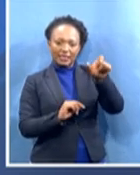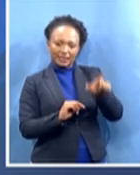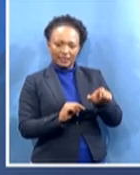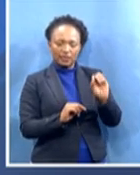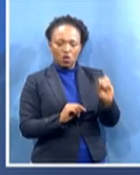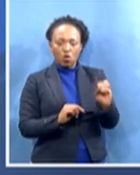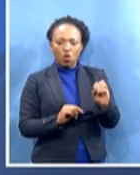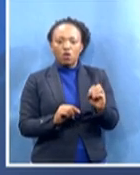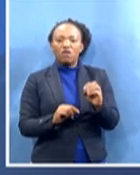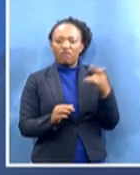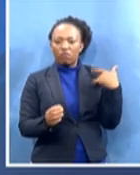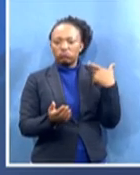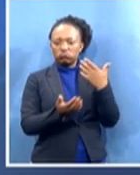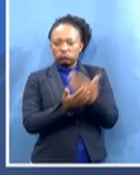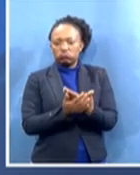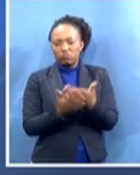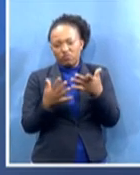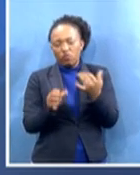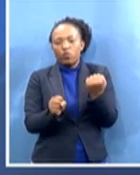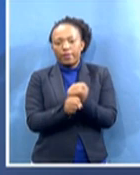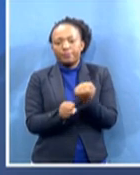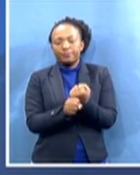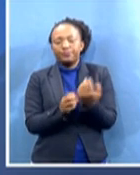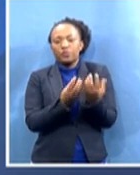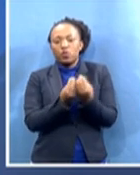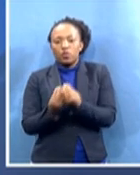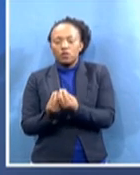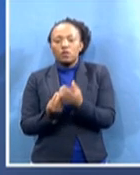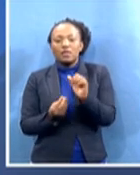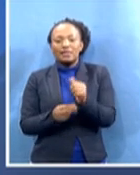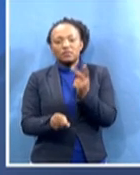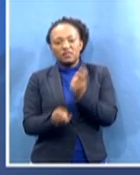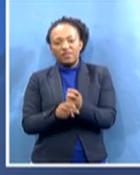we have some difficulty about electricity, but it's not,